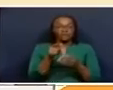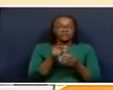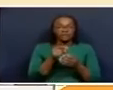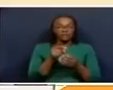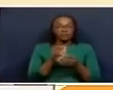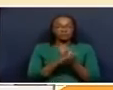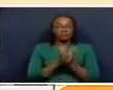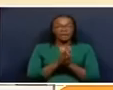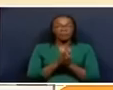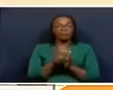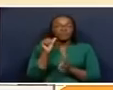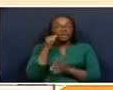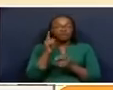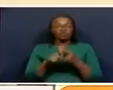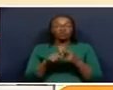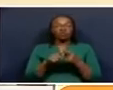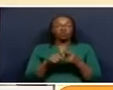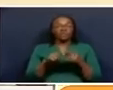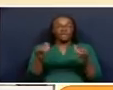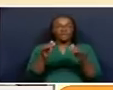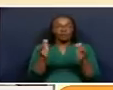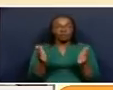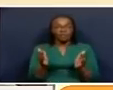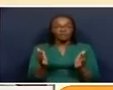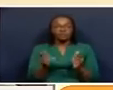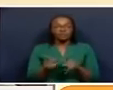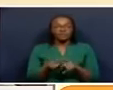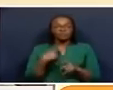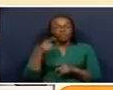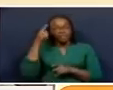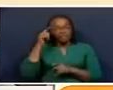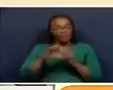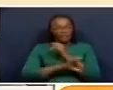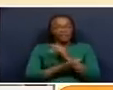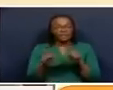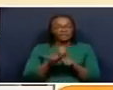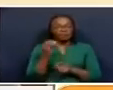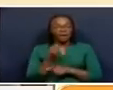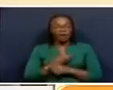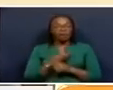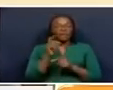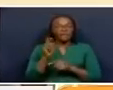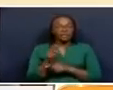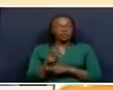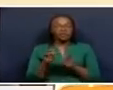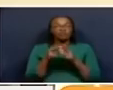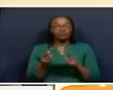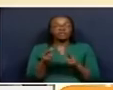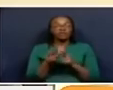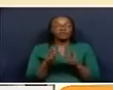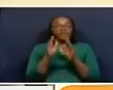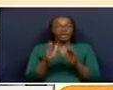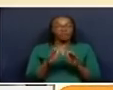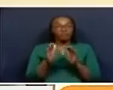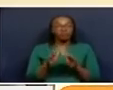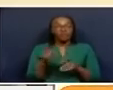the electorate. Is demagoguery. And I think that countries such as ours require very careful thinking.